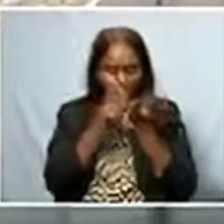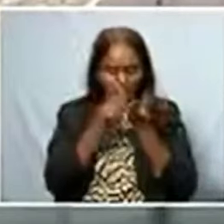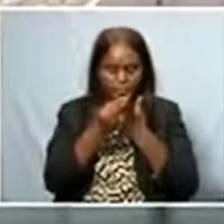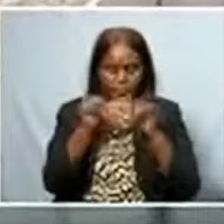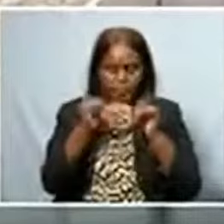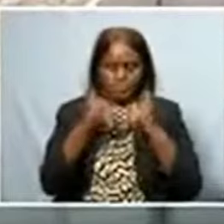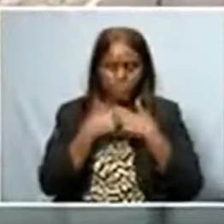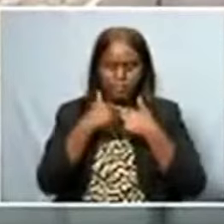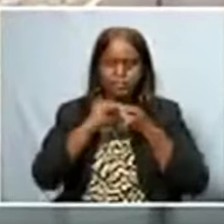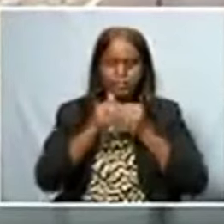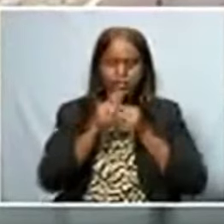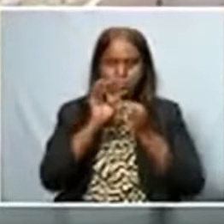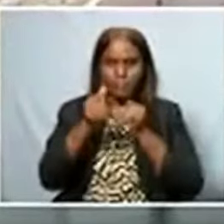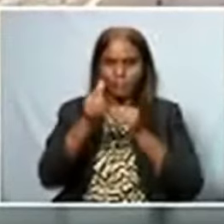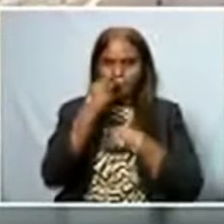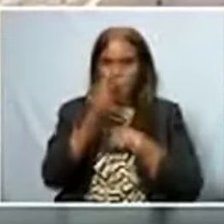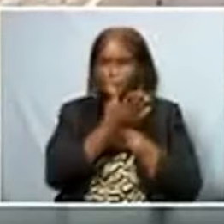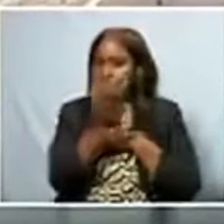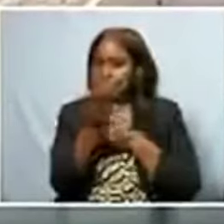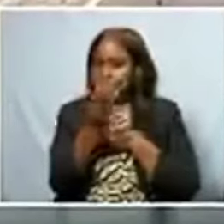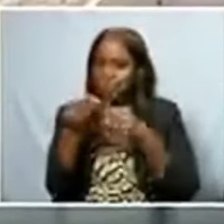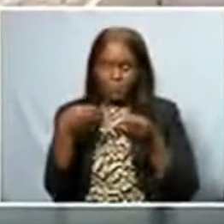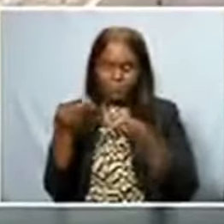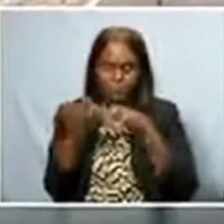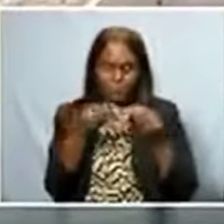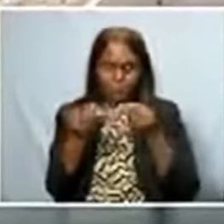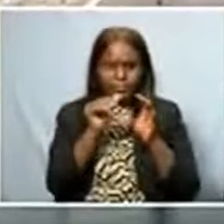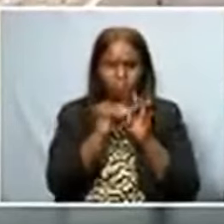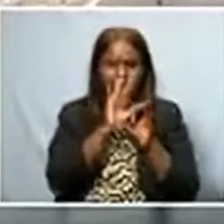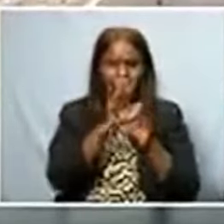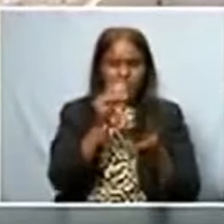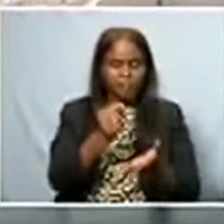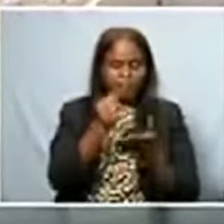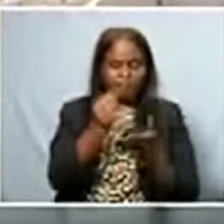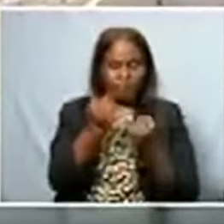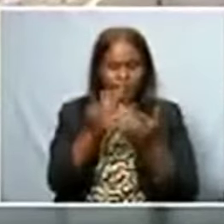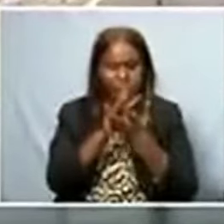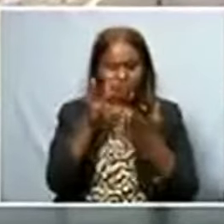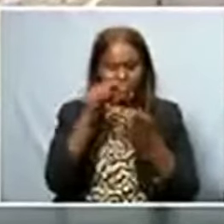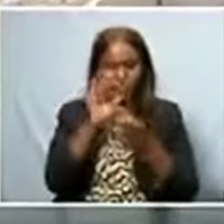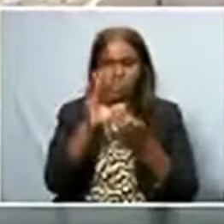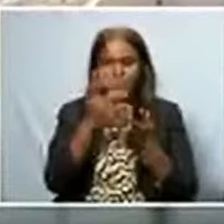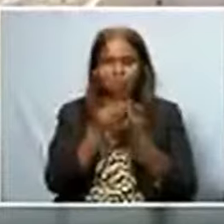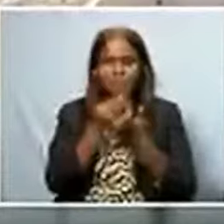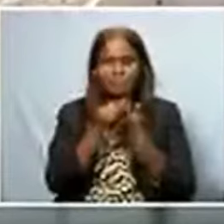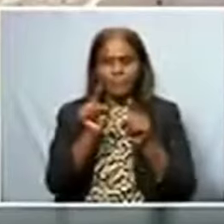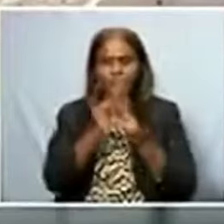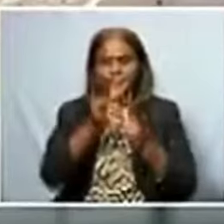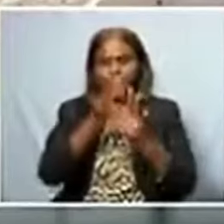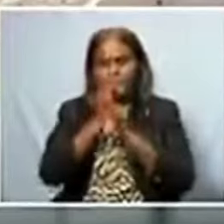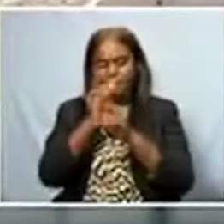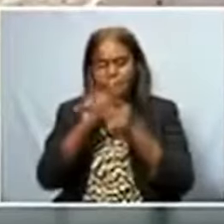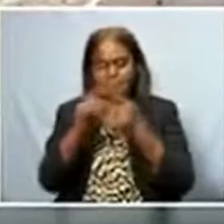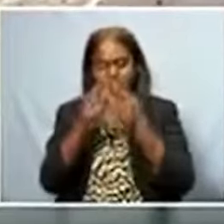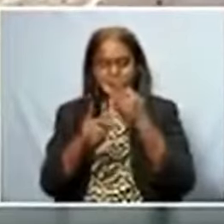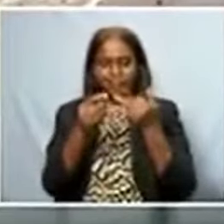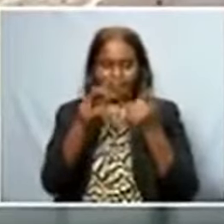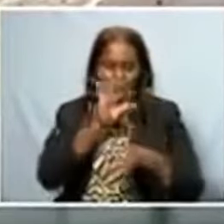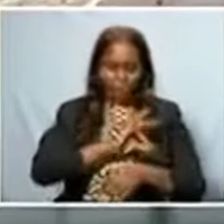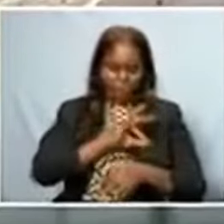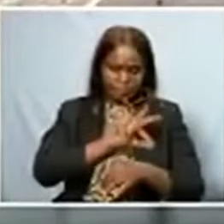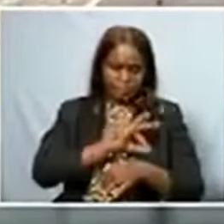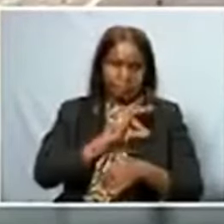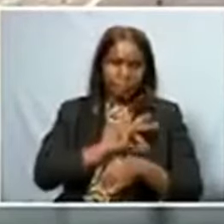of gaps. And if you look at the expenditure patterns, where much of the money is going to emoluments.